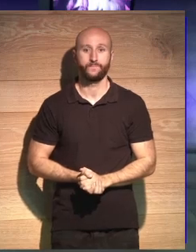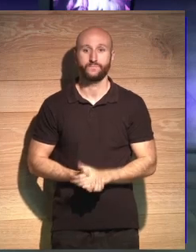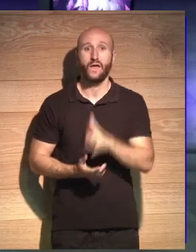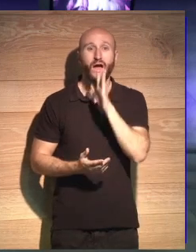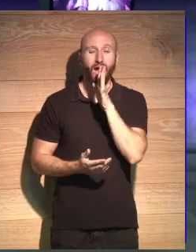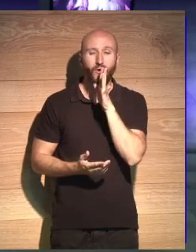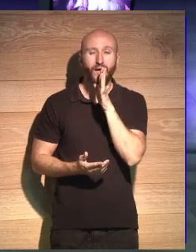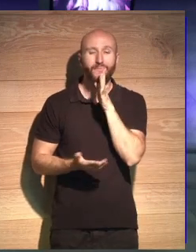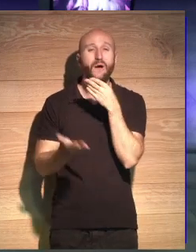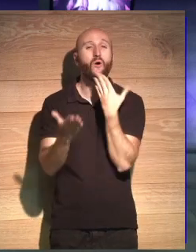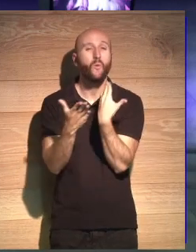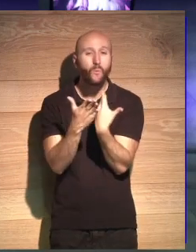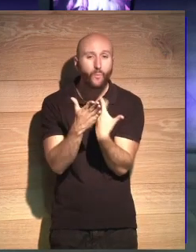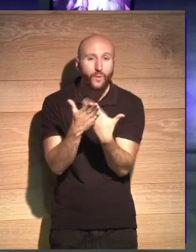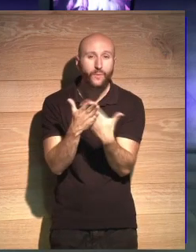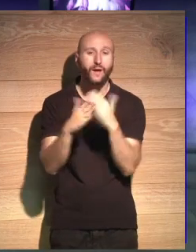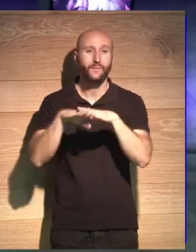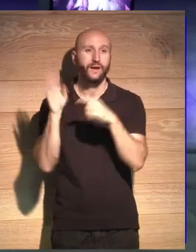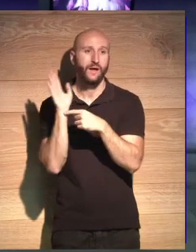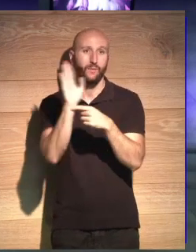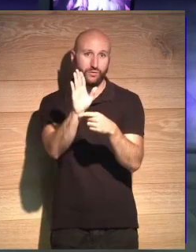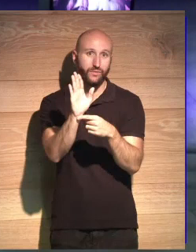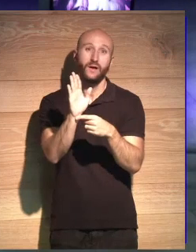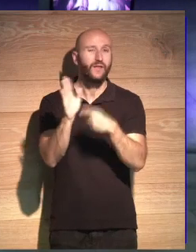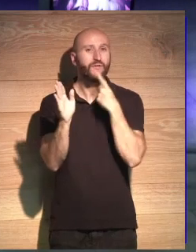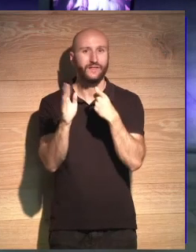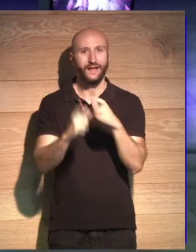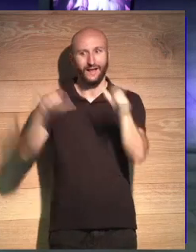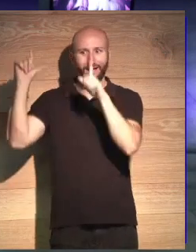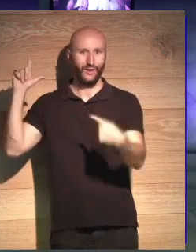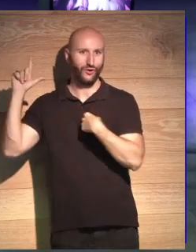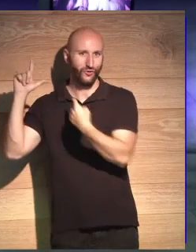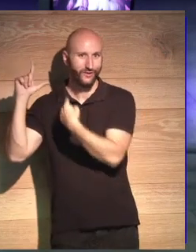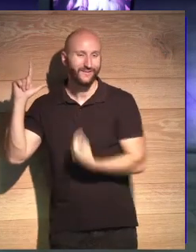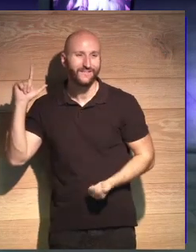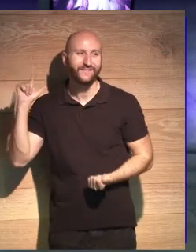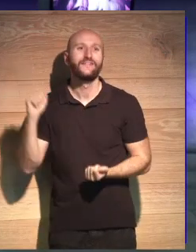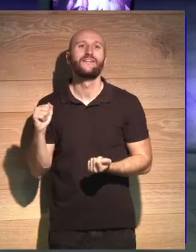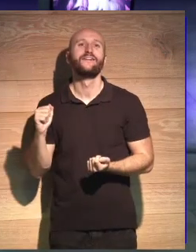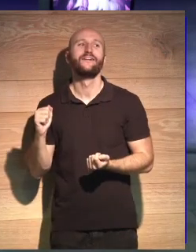difficulty lies in finding the evidence to